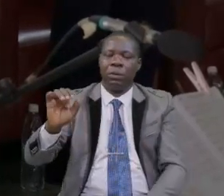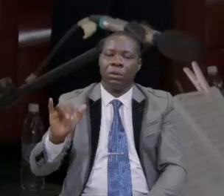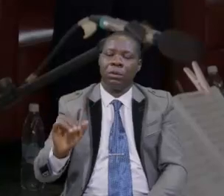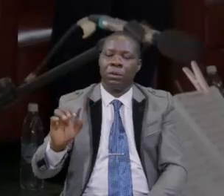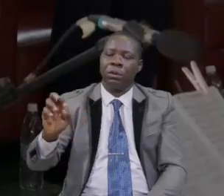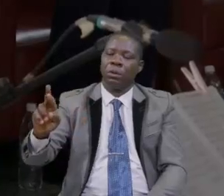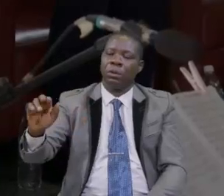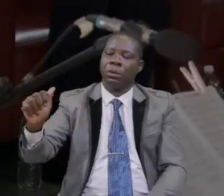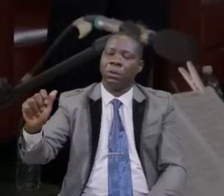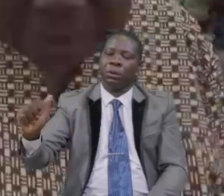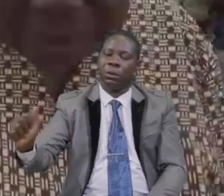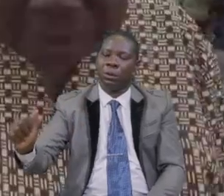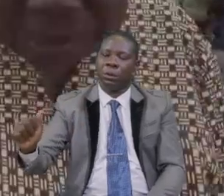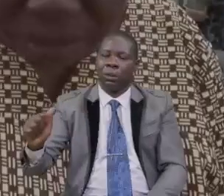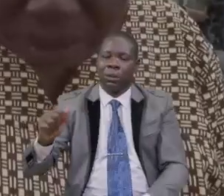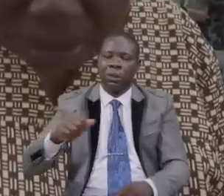Anointing not for sale.